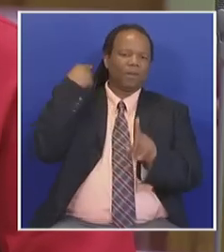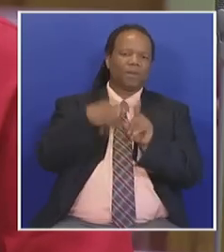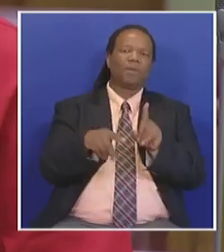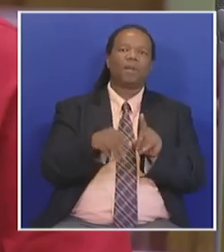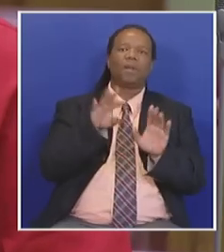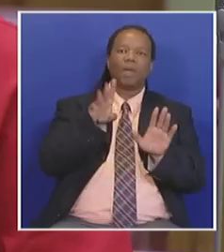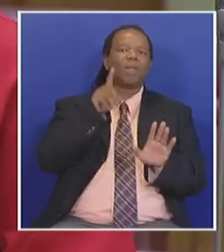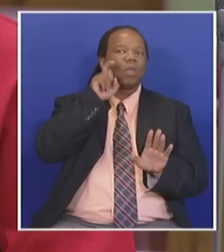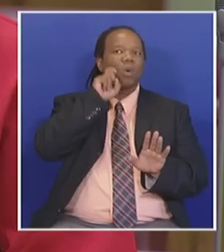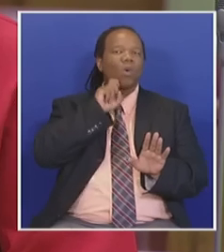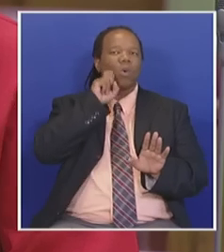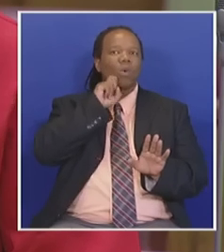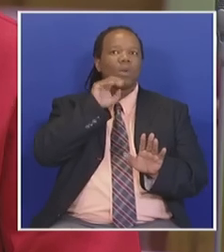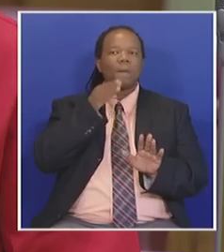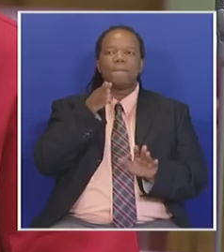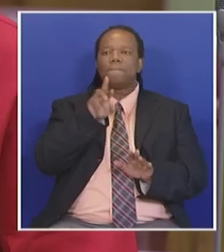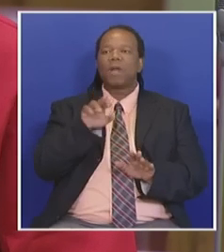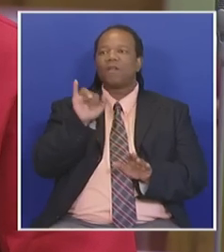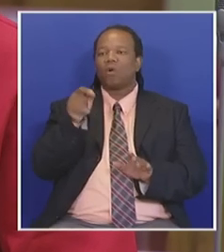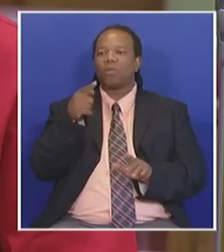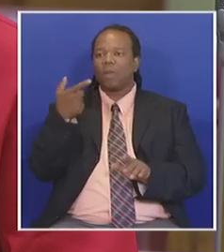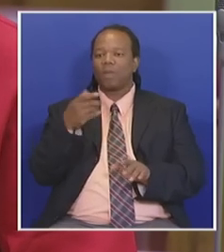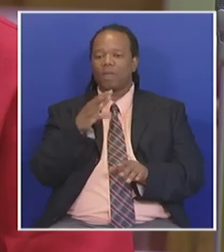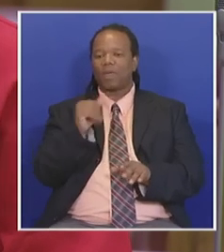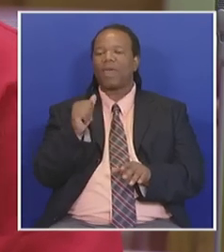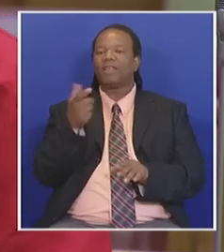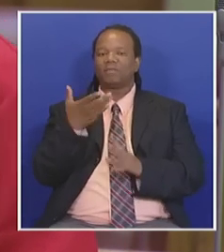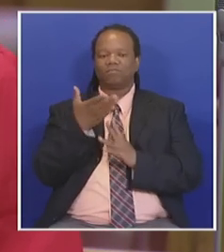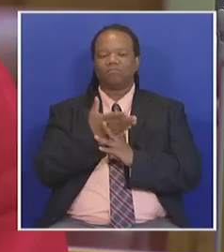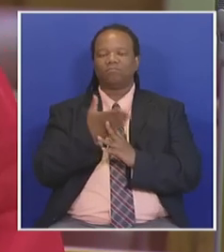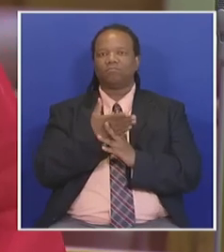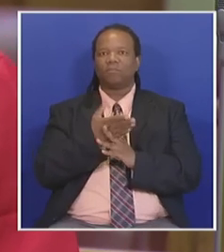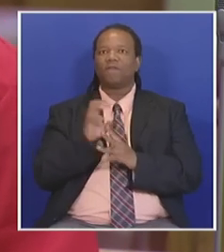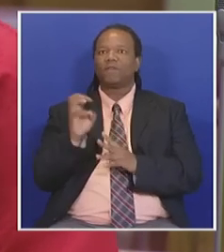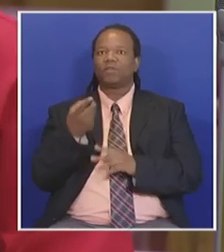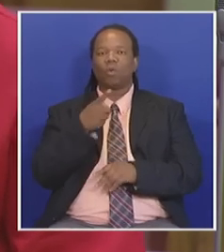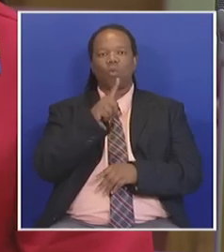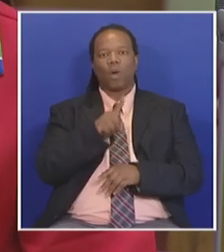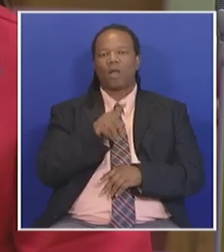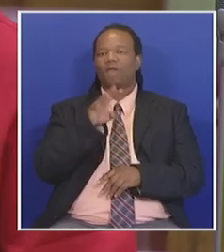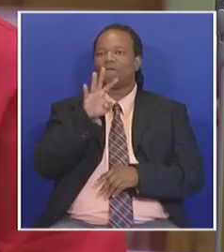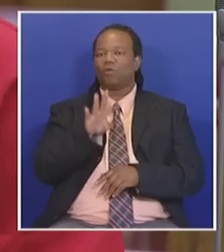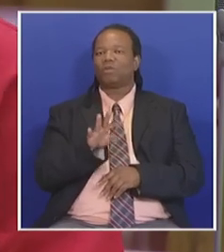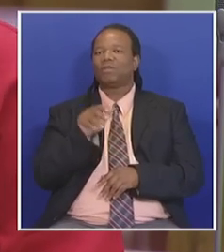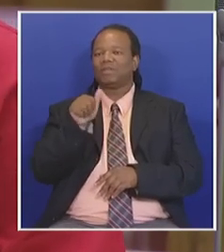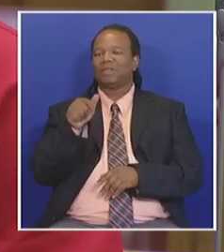in Bultfontein. The case was opened in Bultfontein, Free State, case number